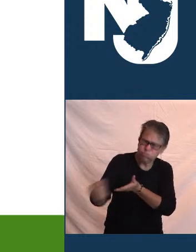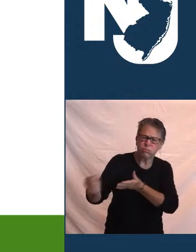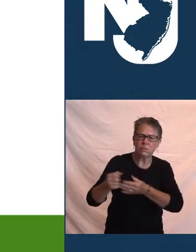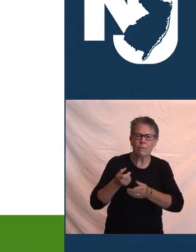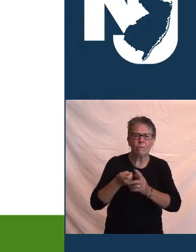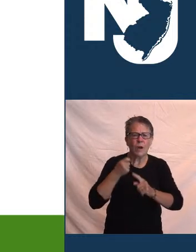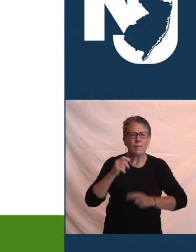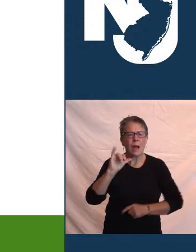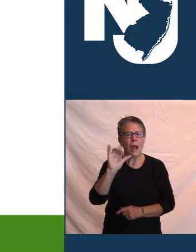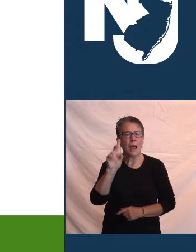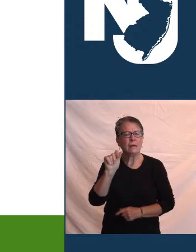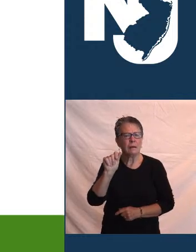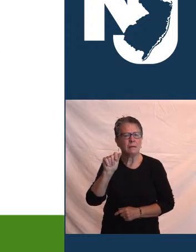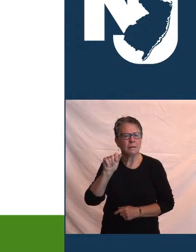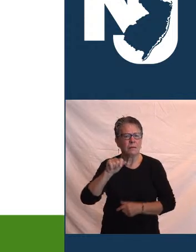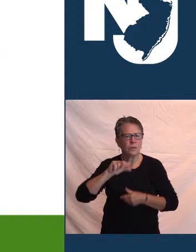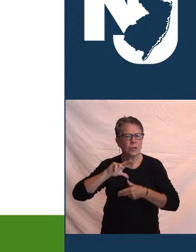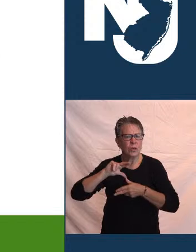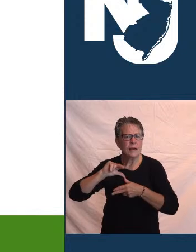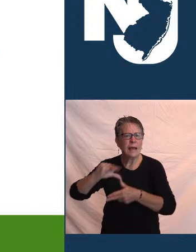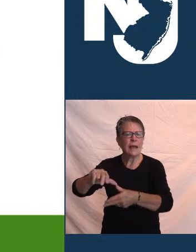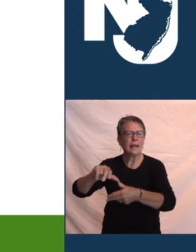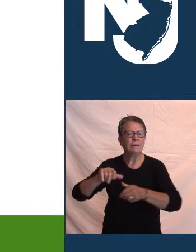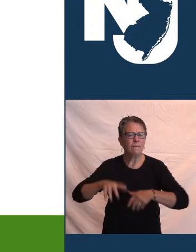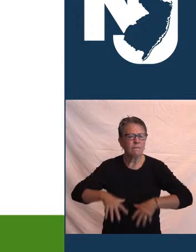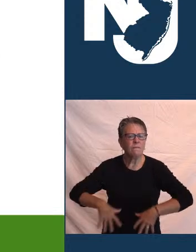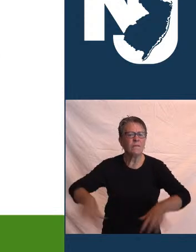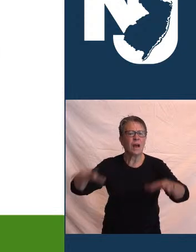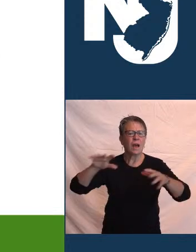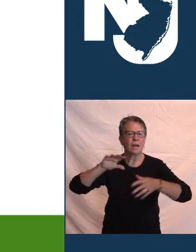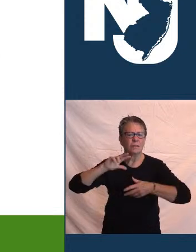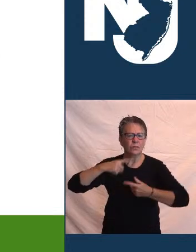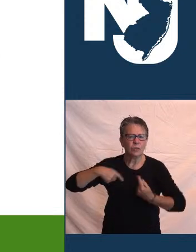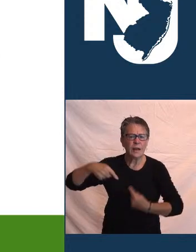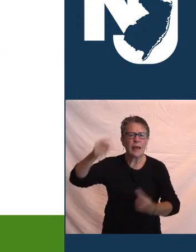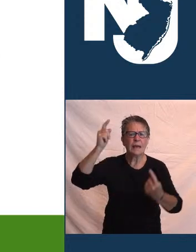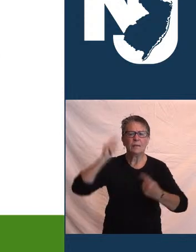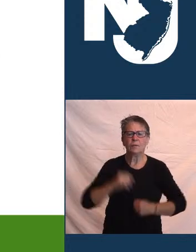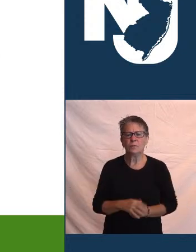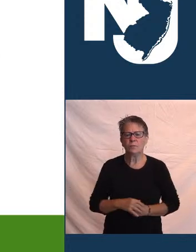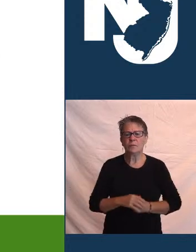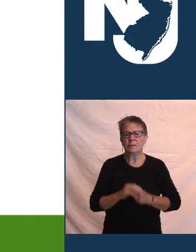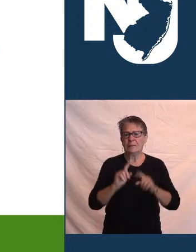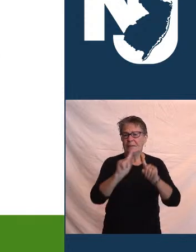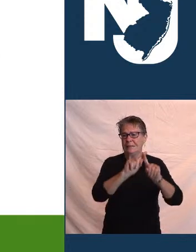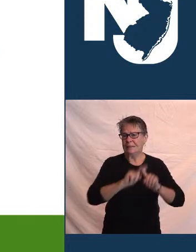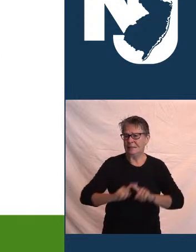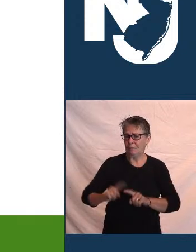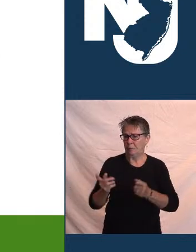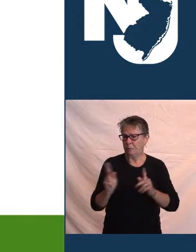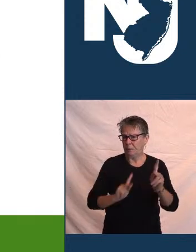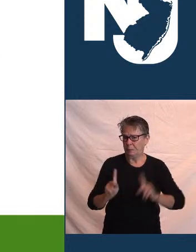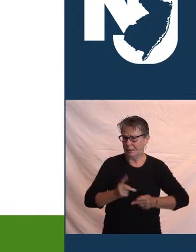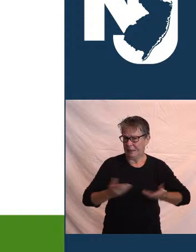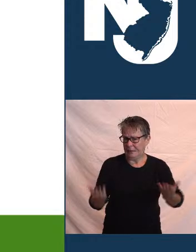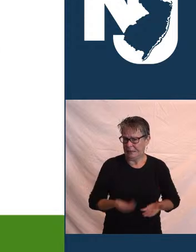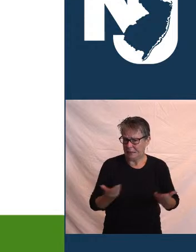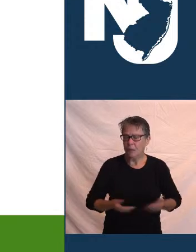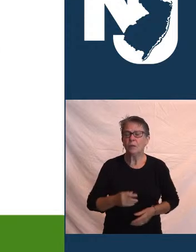Senator Cory Booker, representatives from FEMA, Environmental Protection Commissioner Sean LaTourette, Human